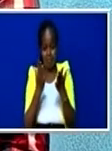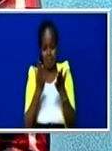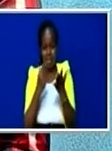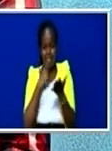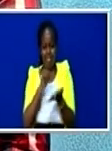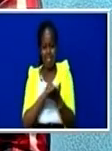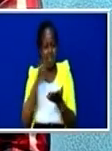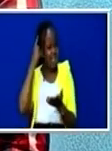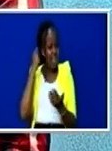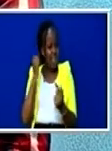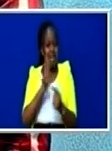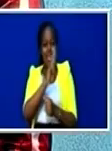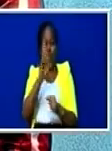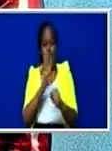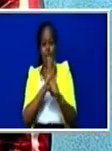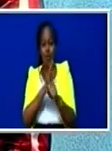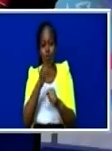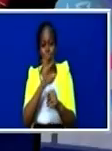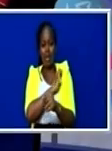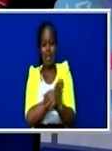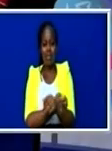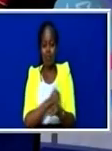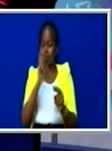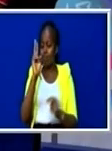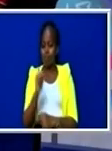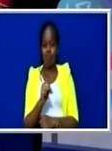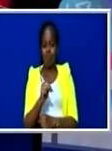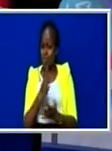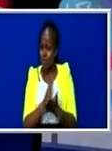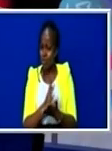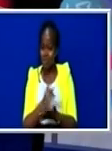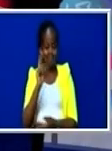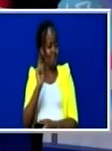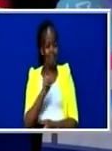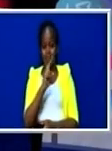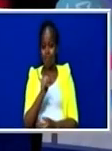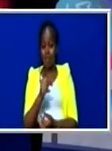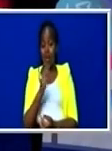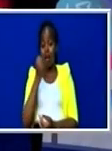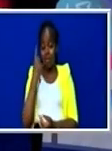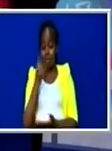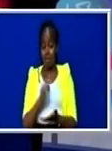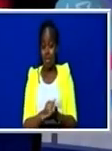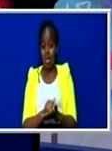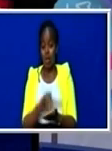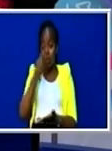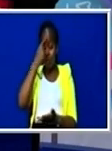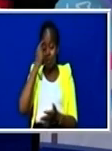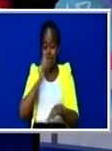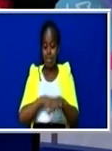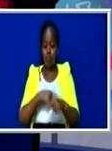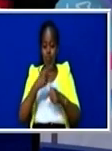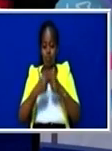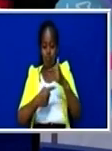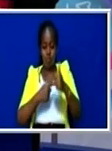Wanasemaga hiyo nywele inakula. Oh, really? No. By the way, because as time goes